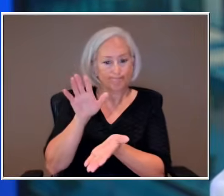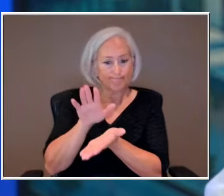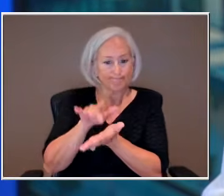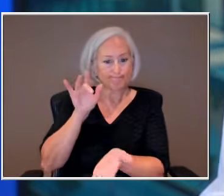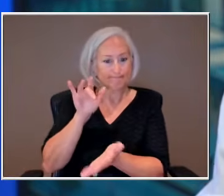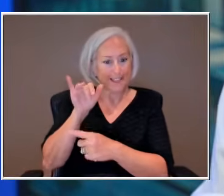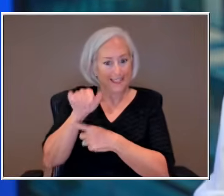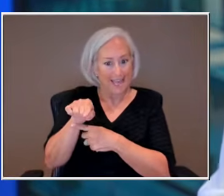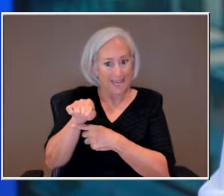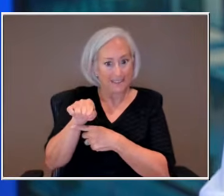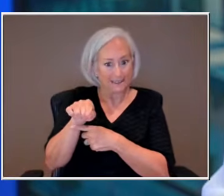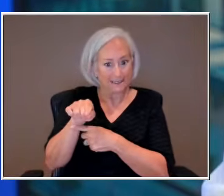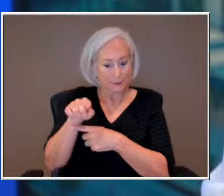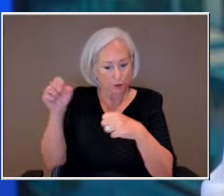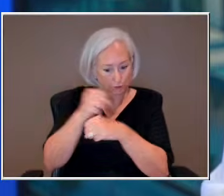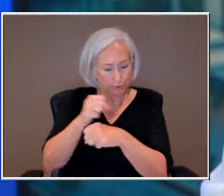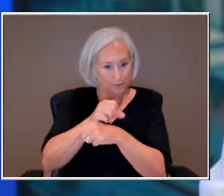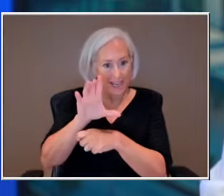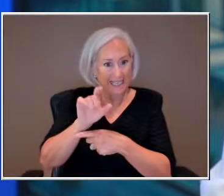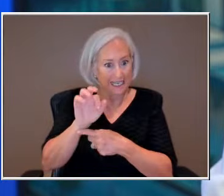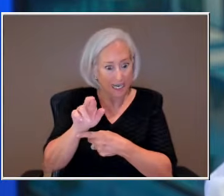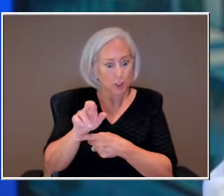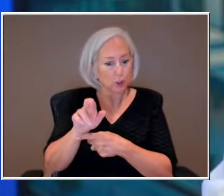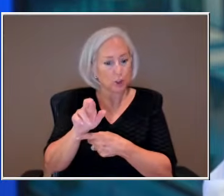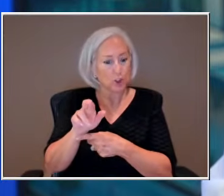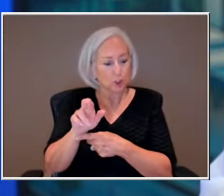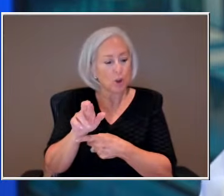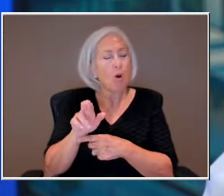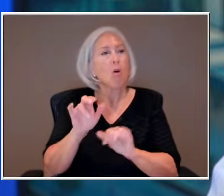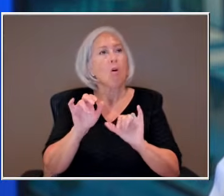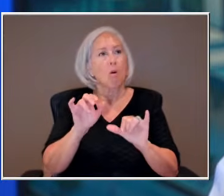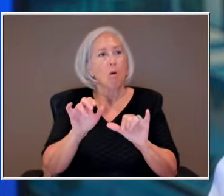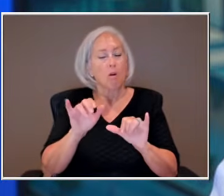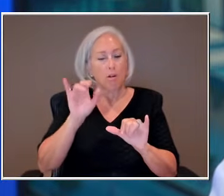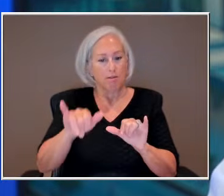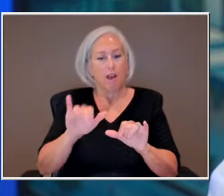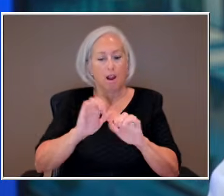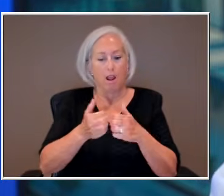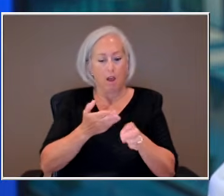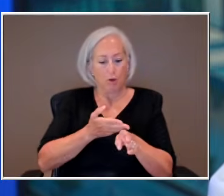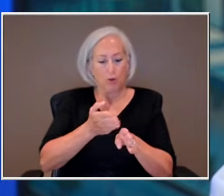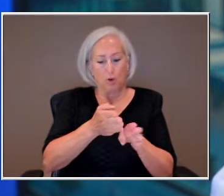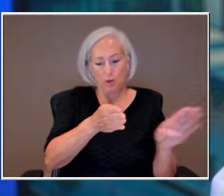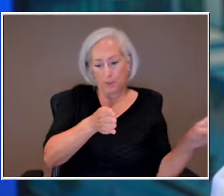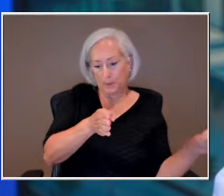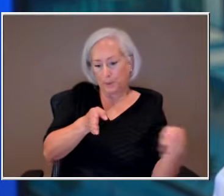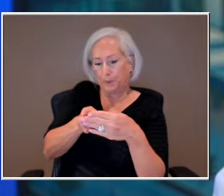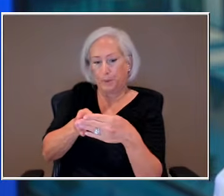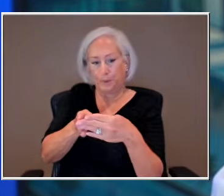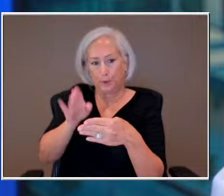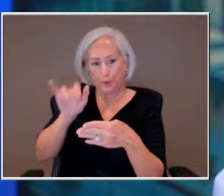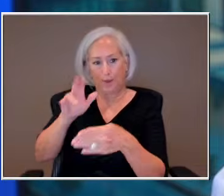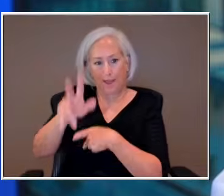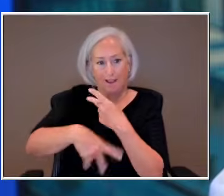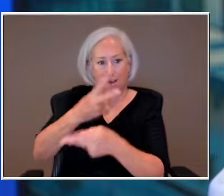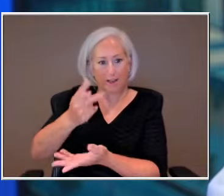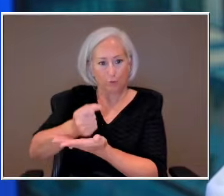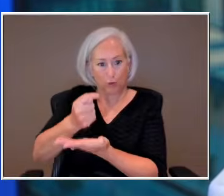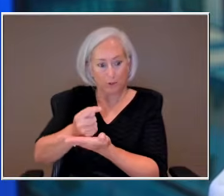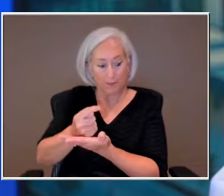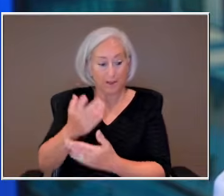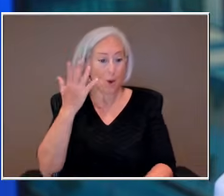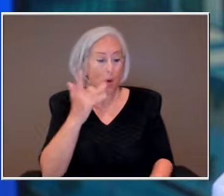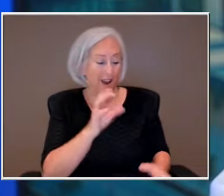the way the field is moving. Like we've realized, especially like in Richard's case, where chemotherapy just barely worked for a couple of